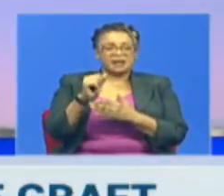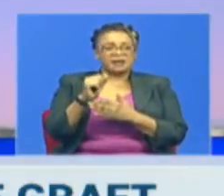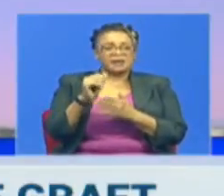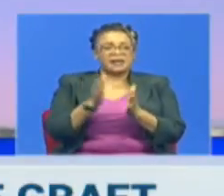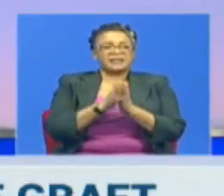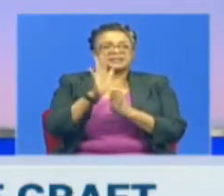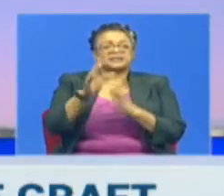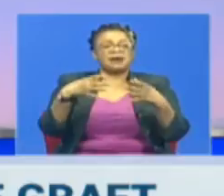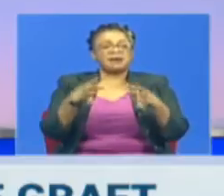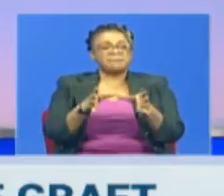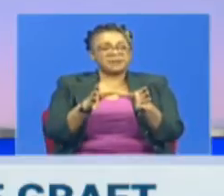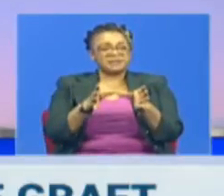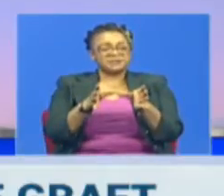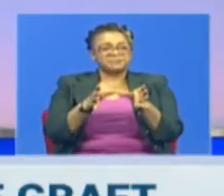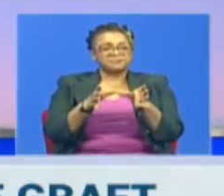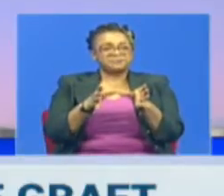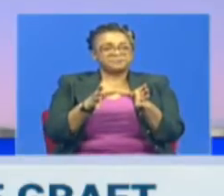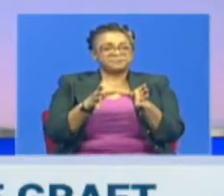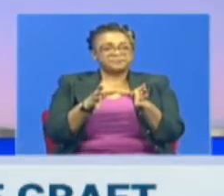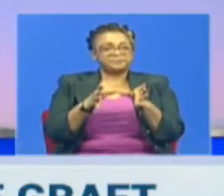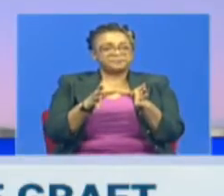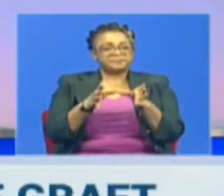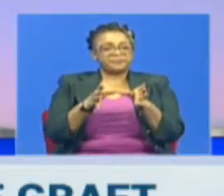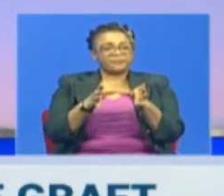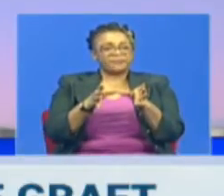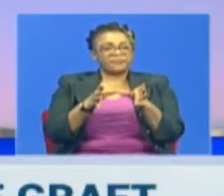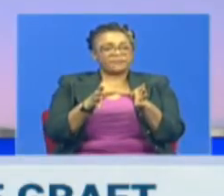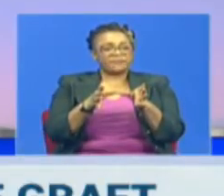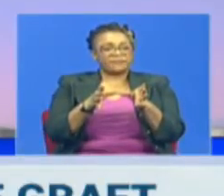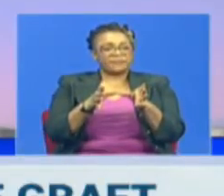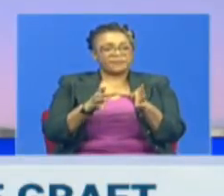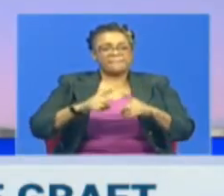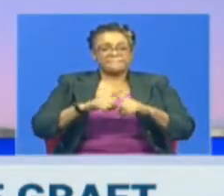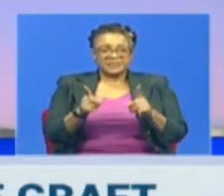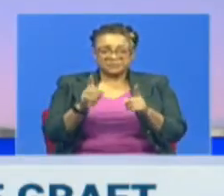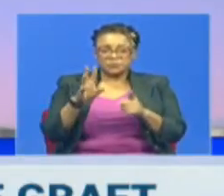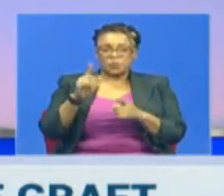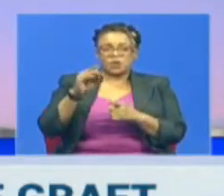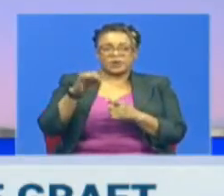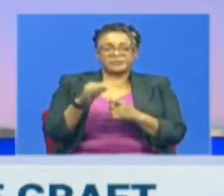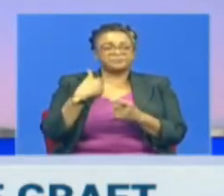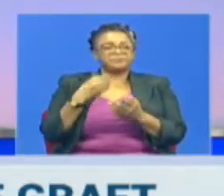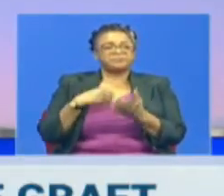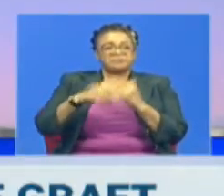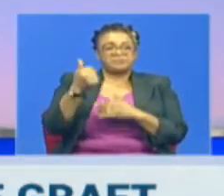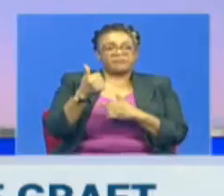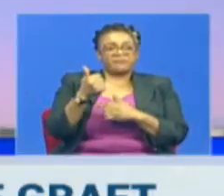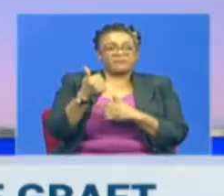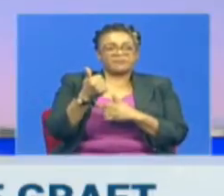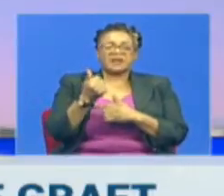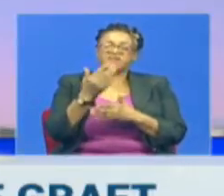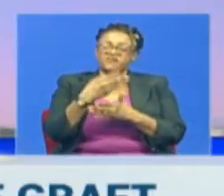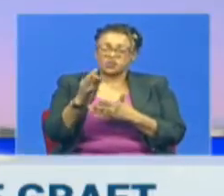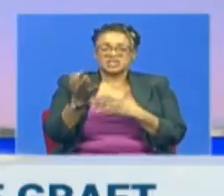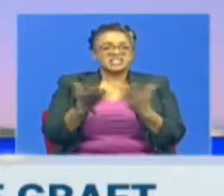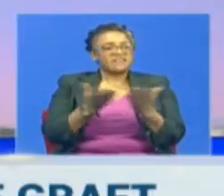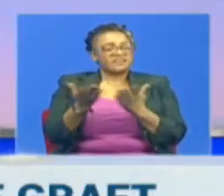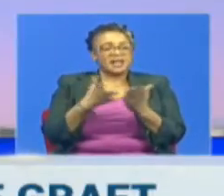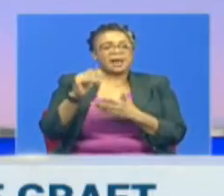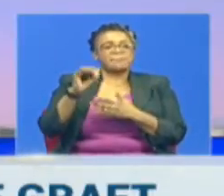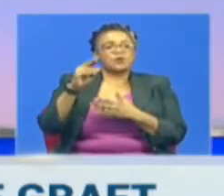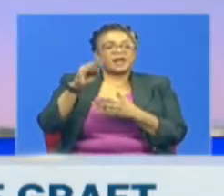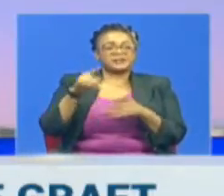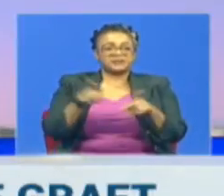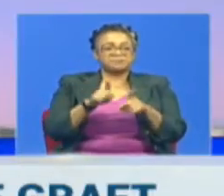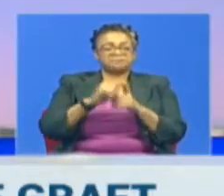company by the National Cereals and Produce Board. Barasa is said to have been paid for legal services, while Abdullahi also